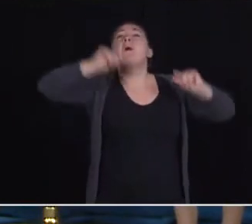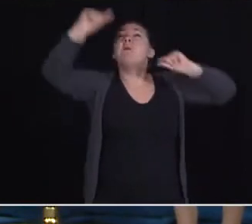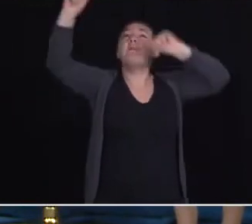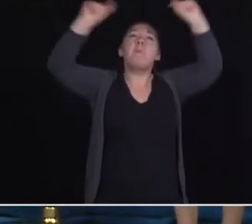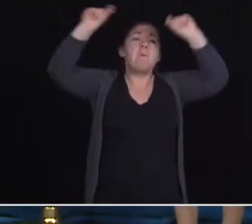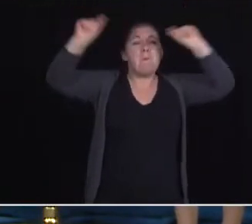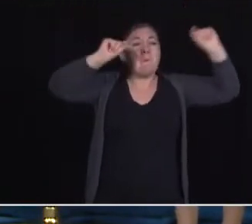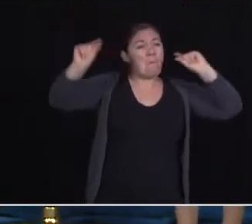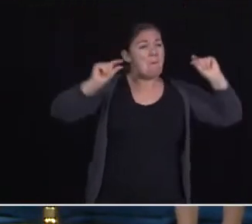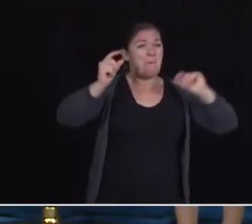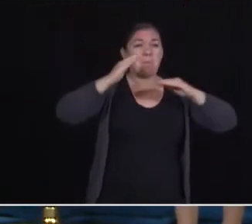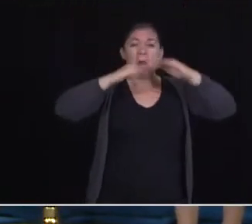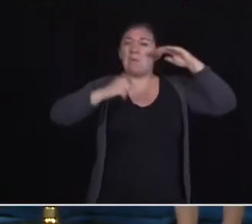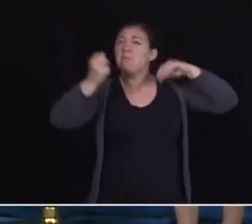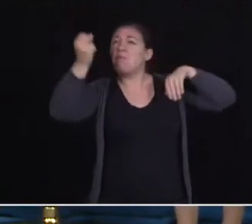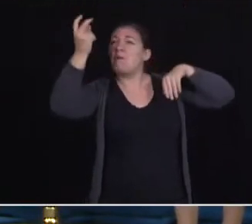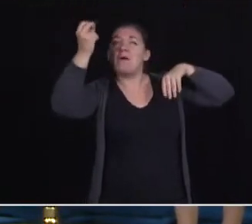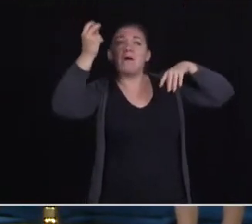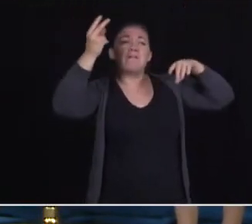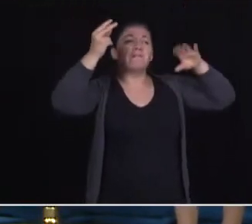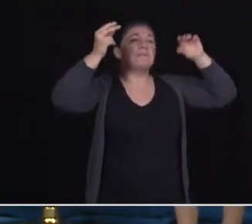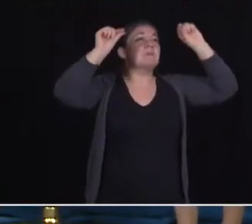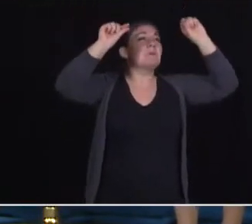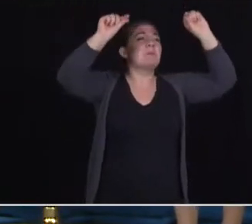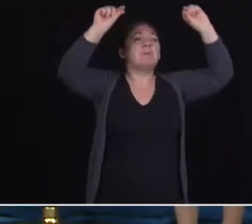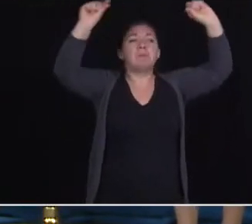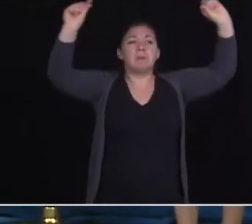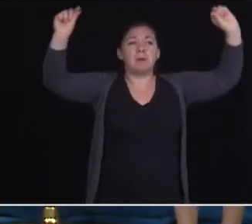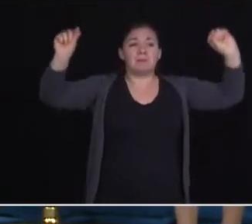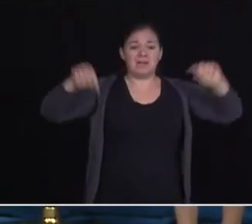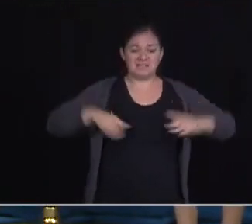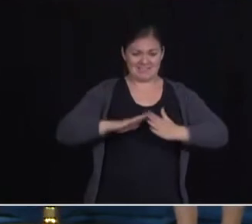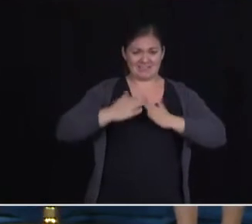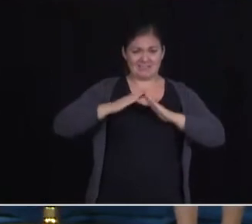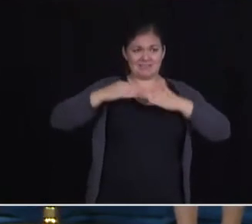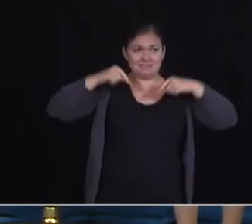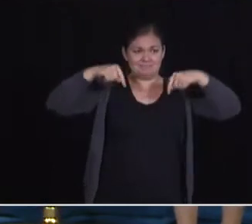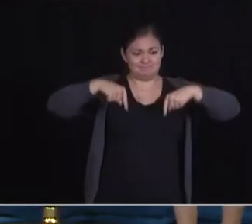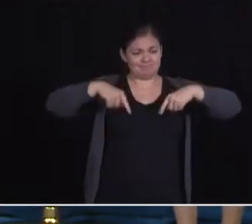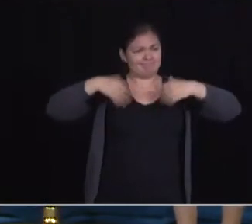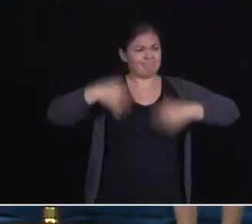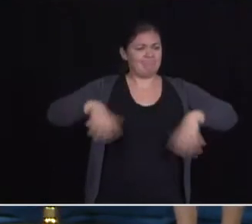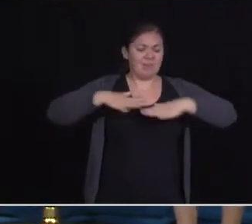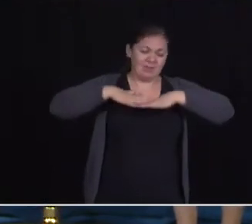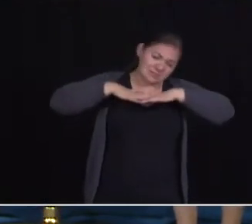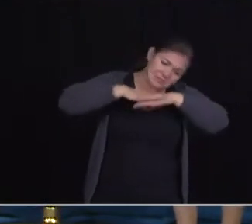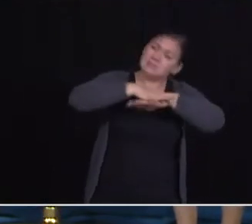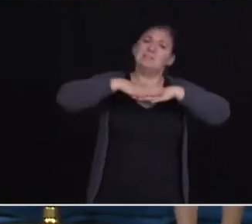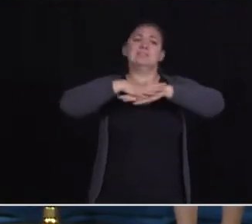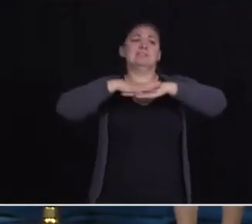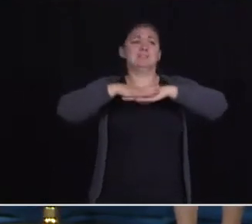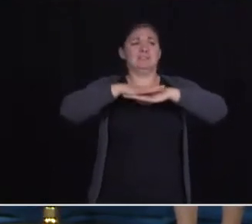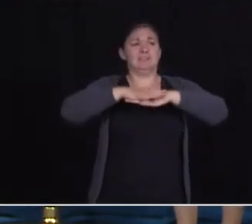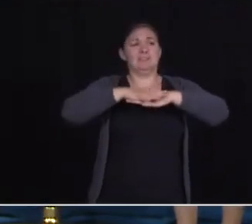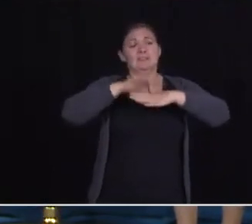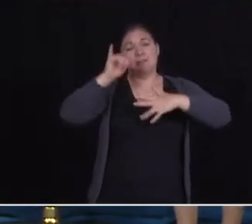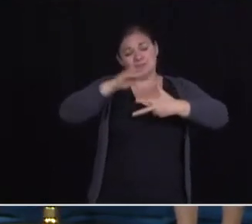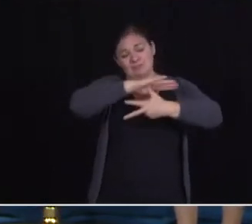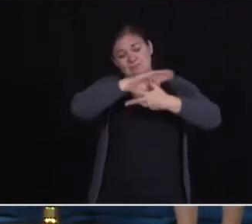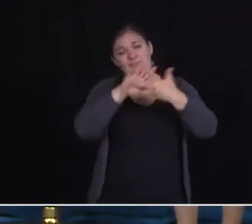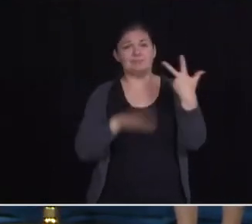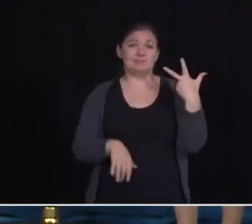some difficulty in some of our urban dense areas, our 3 primary ones right at the moment, and some of the surrounding ones. And I think there's a lot of people in those areas